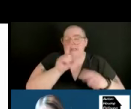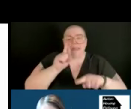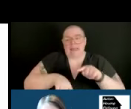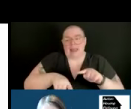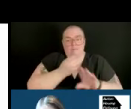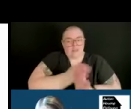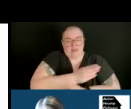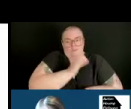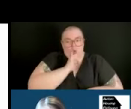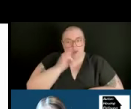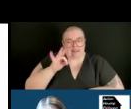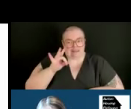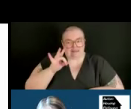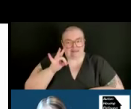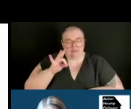that.